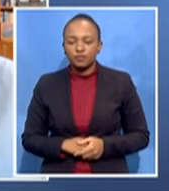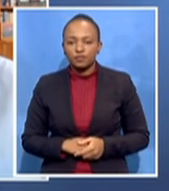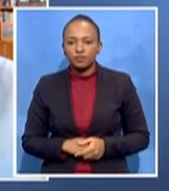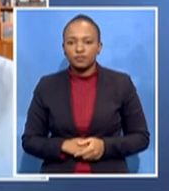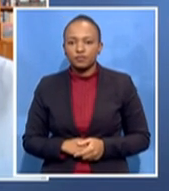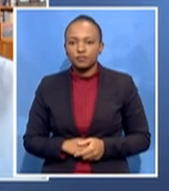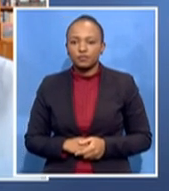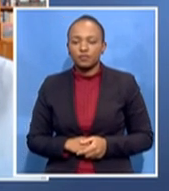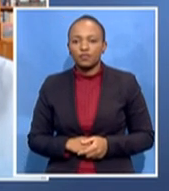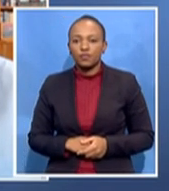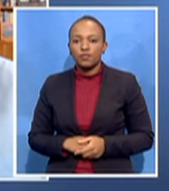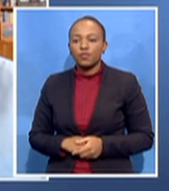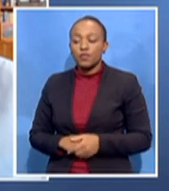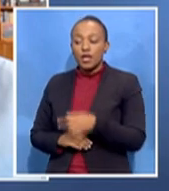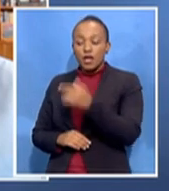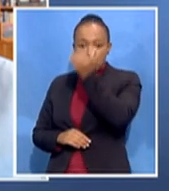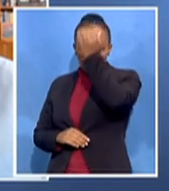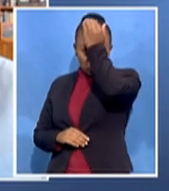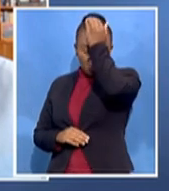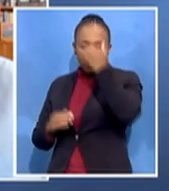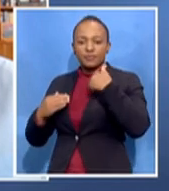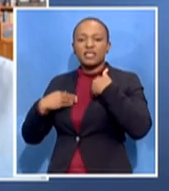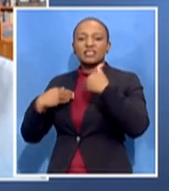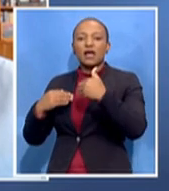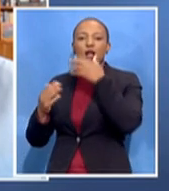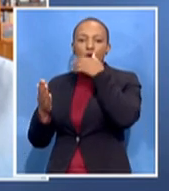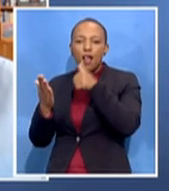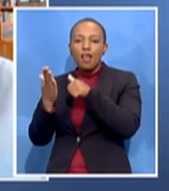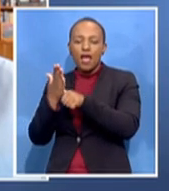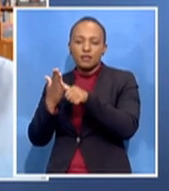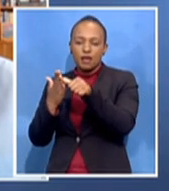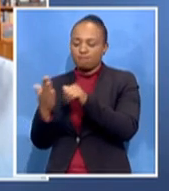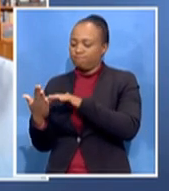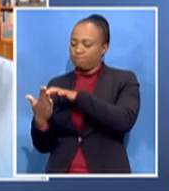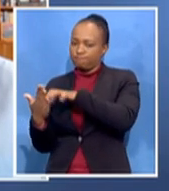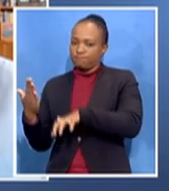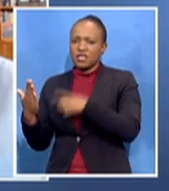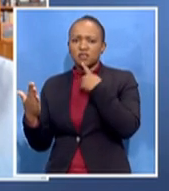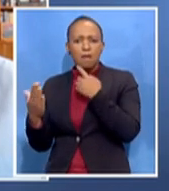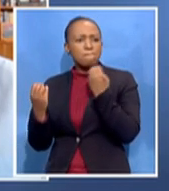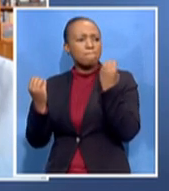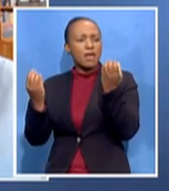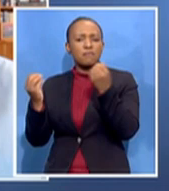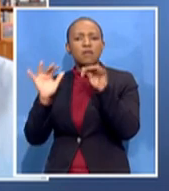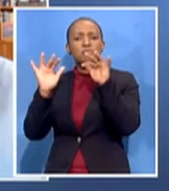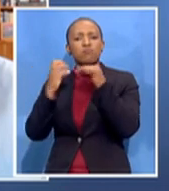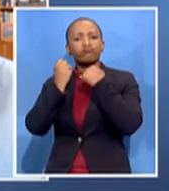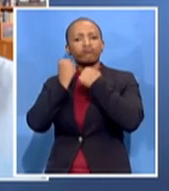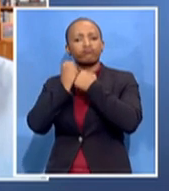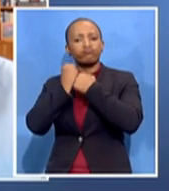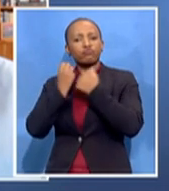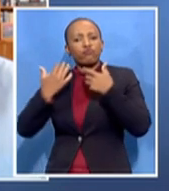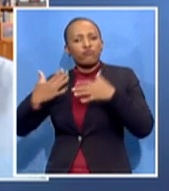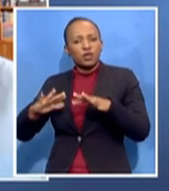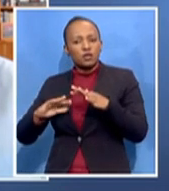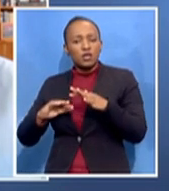of support he has received from many people. And assuming that this is true, where